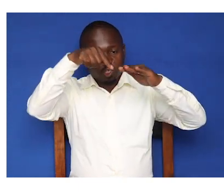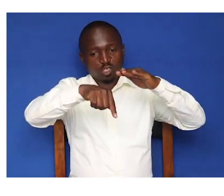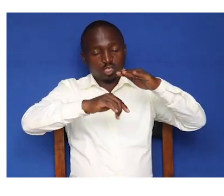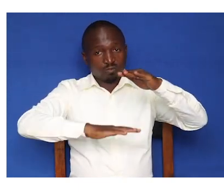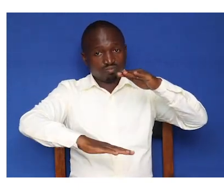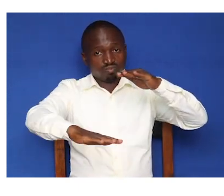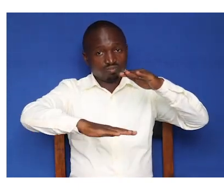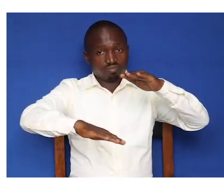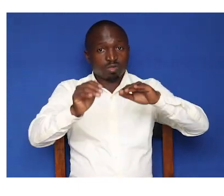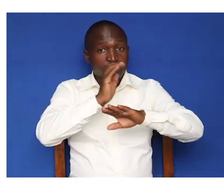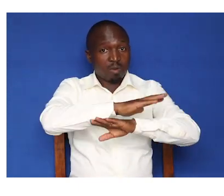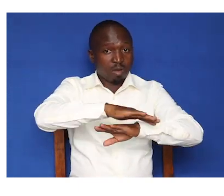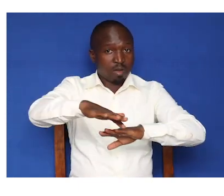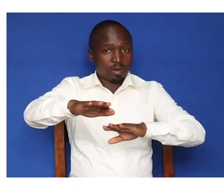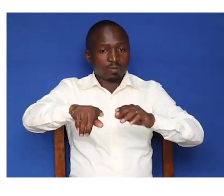2, temperature.